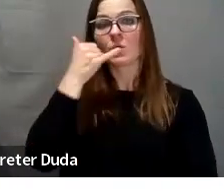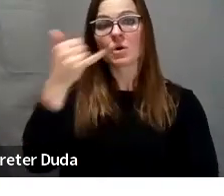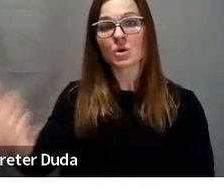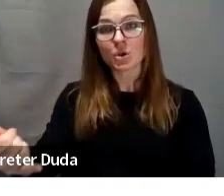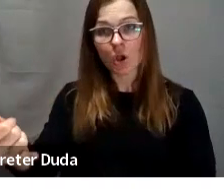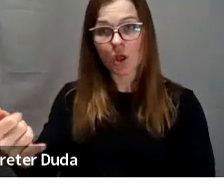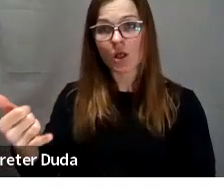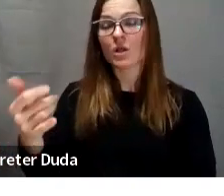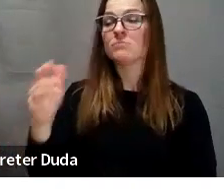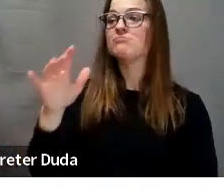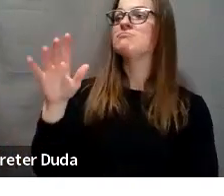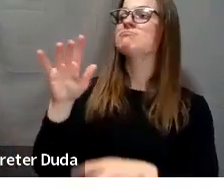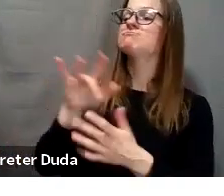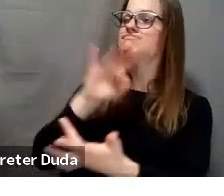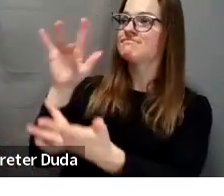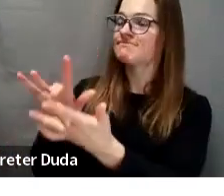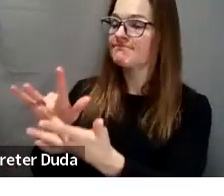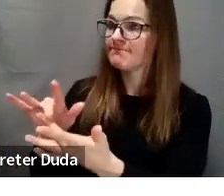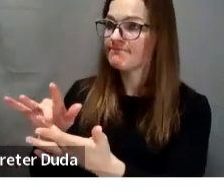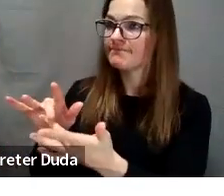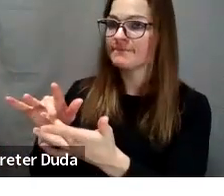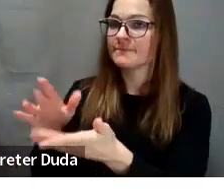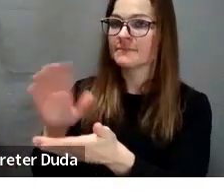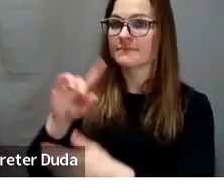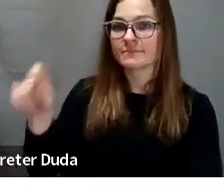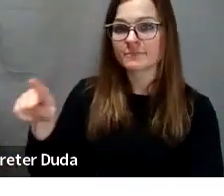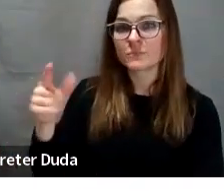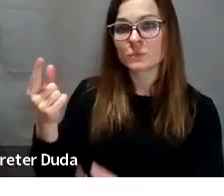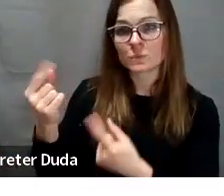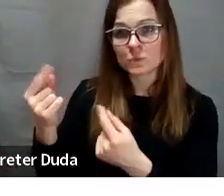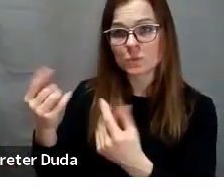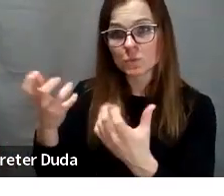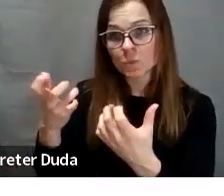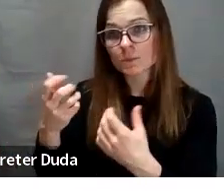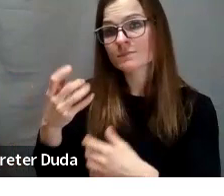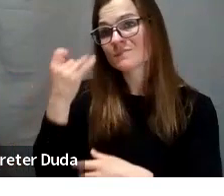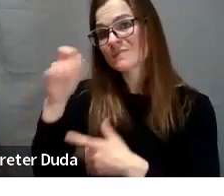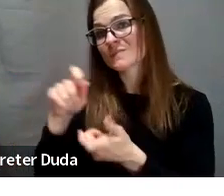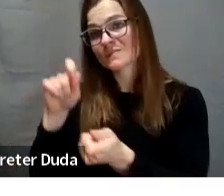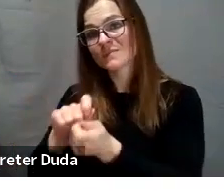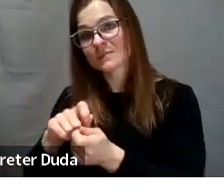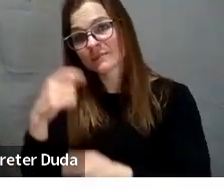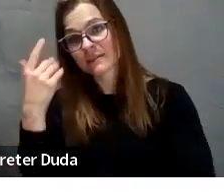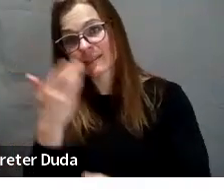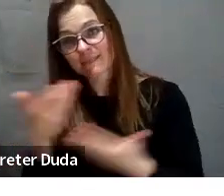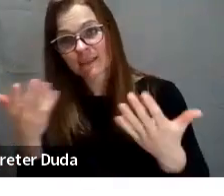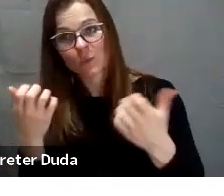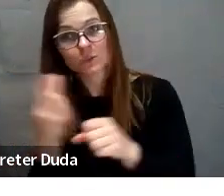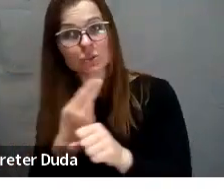you about what you are looking to do. If you have something in mind in particular, that's always good to